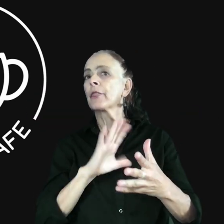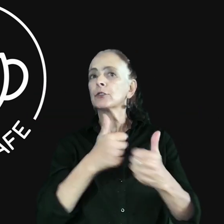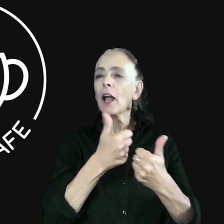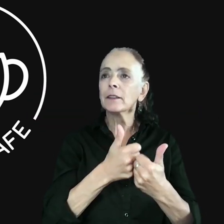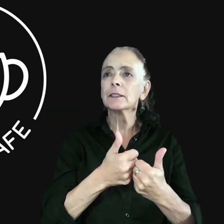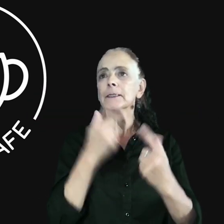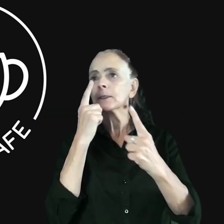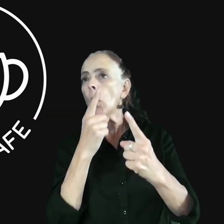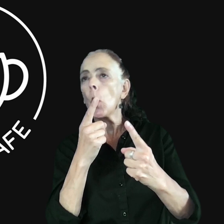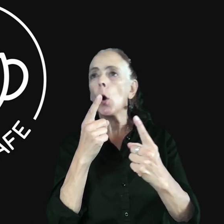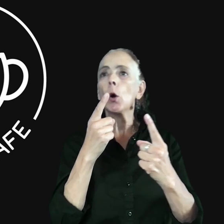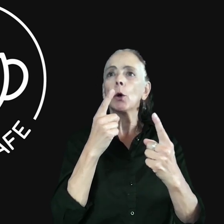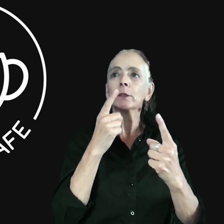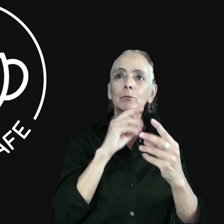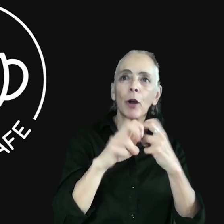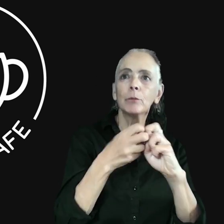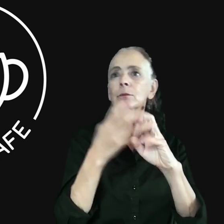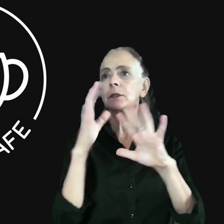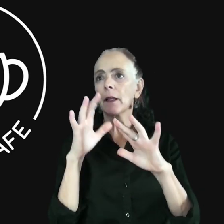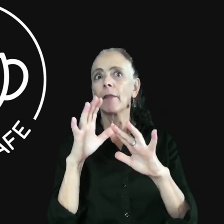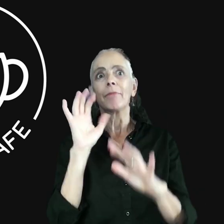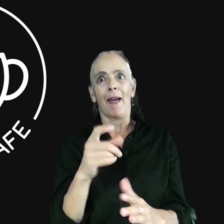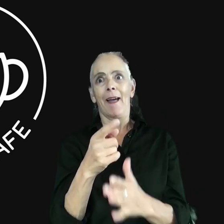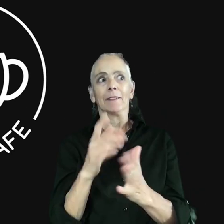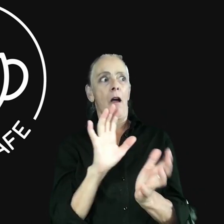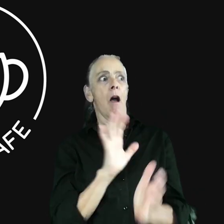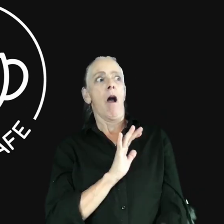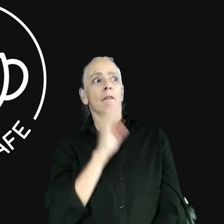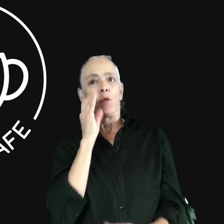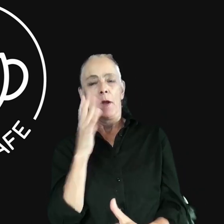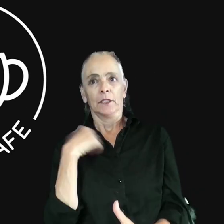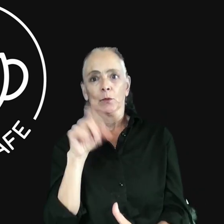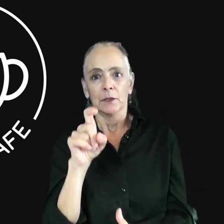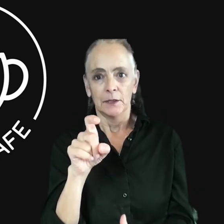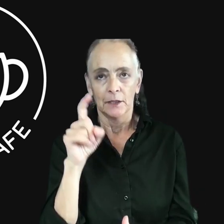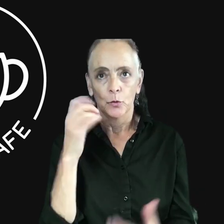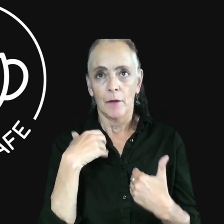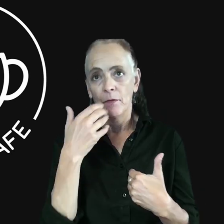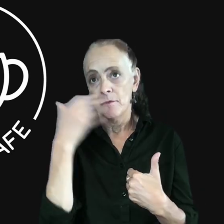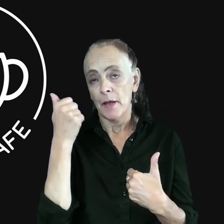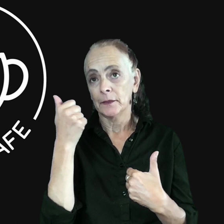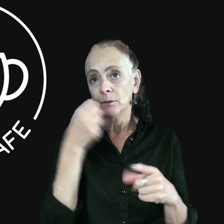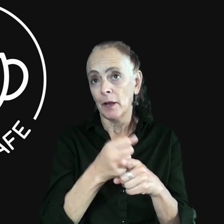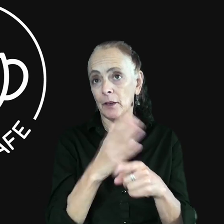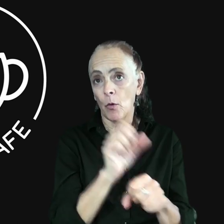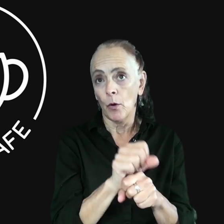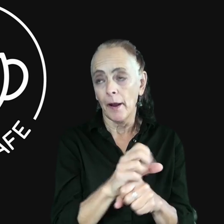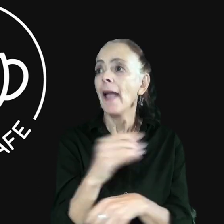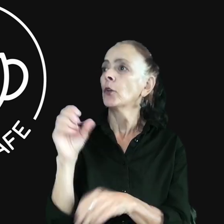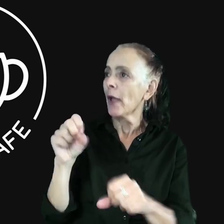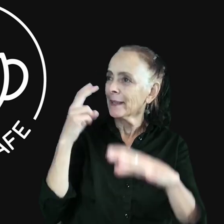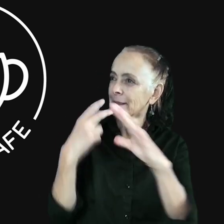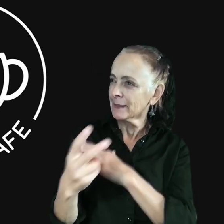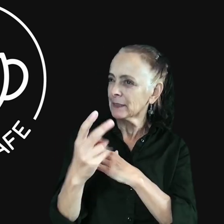etc and this is the gold mine that you need to have access to to be the most relevant in your work i think you're also able to anticipate some